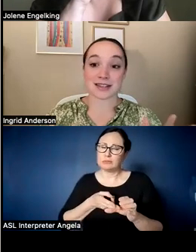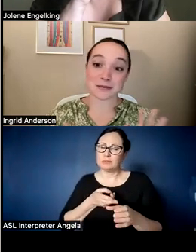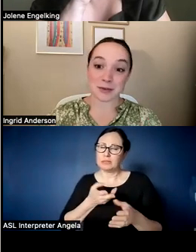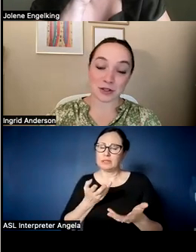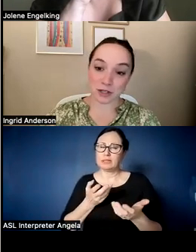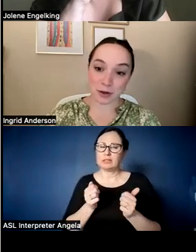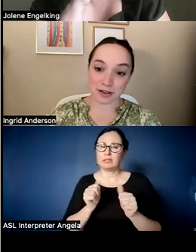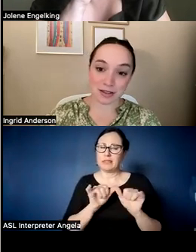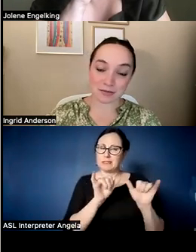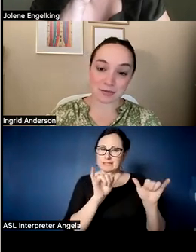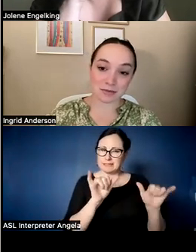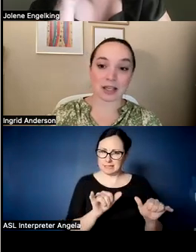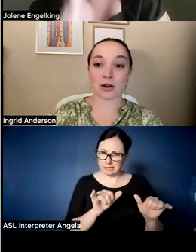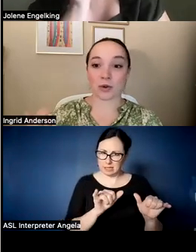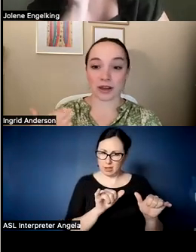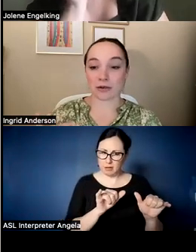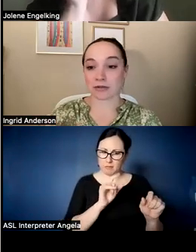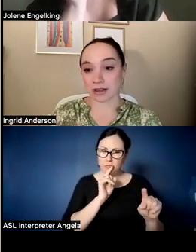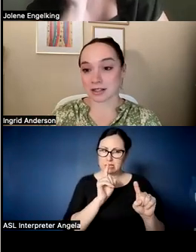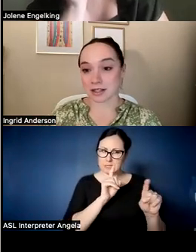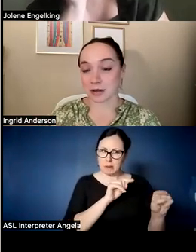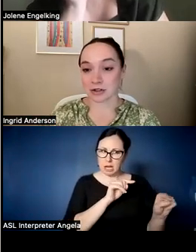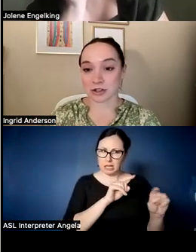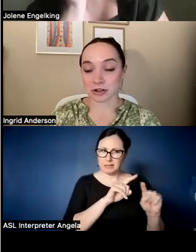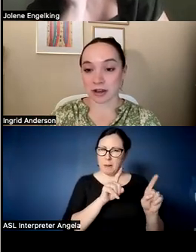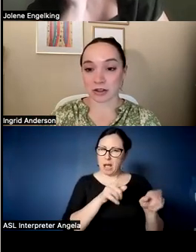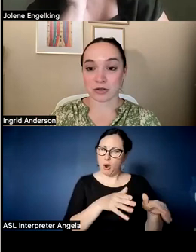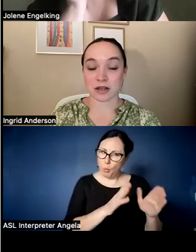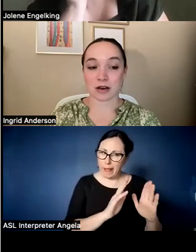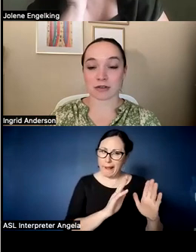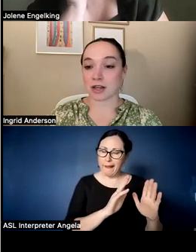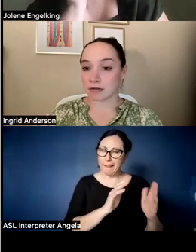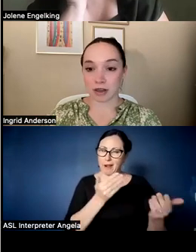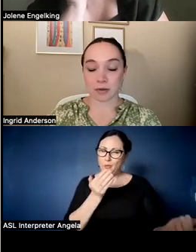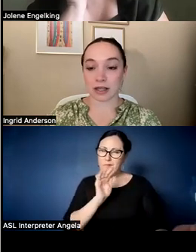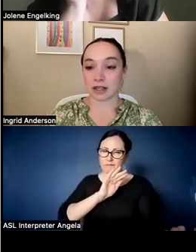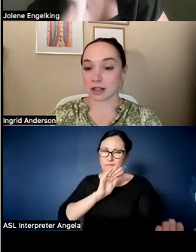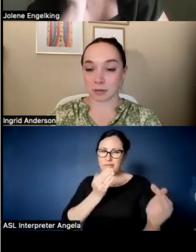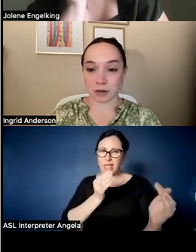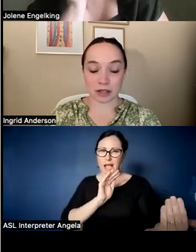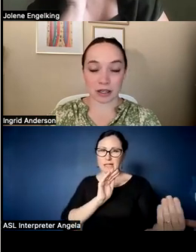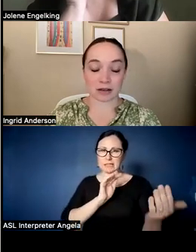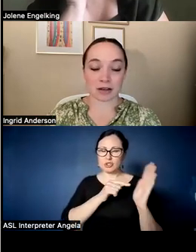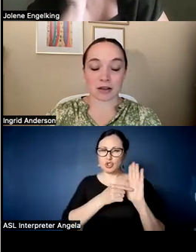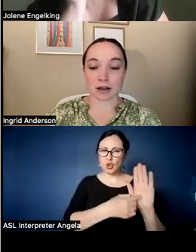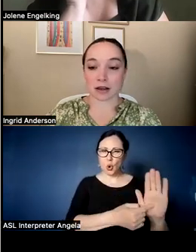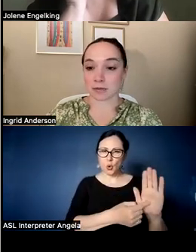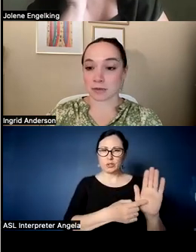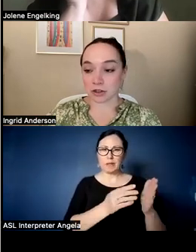the systems-based response in a way that reflected my traditional values of family,